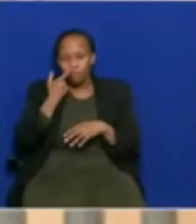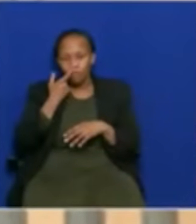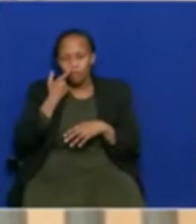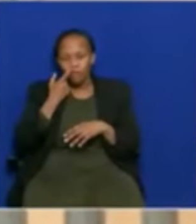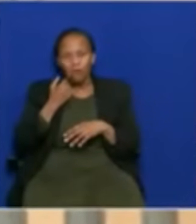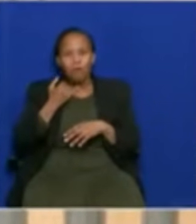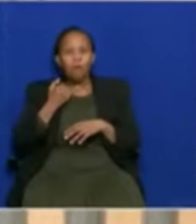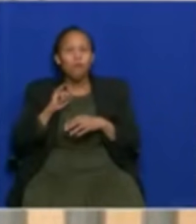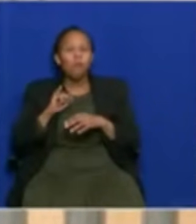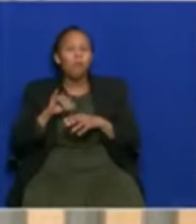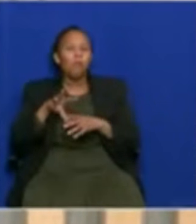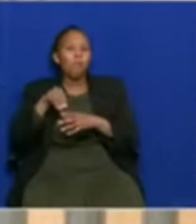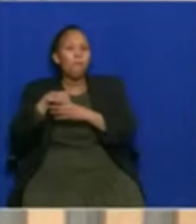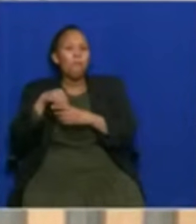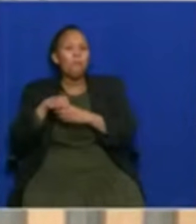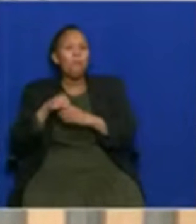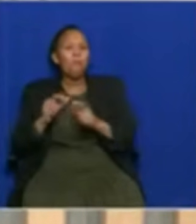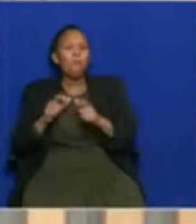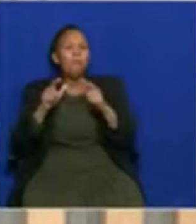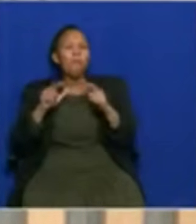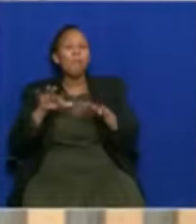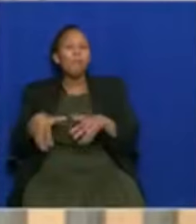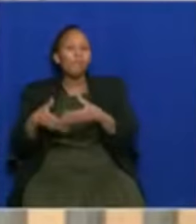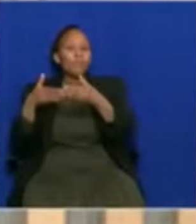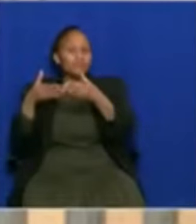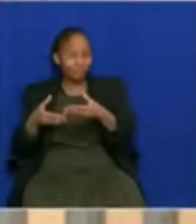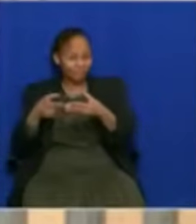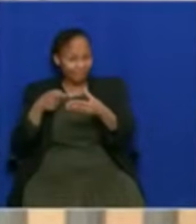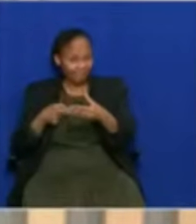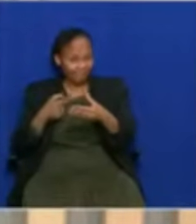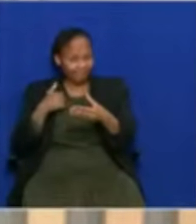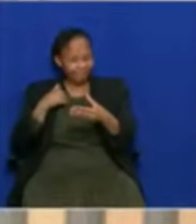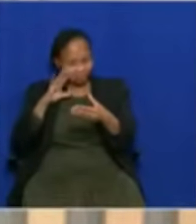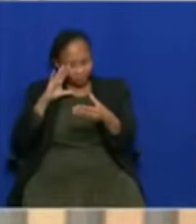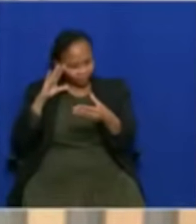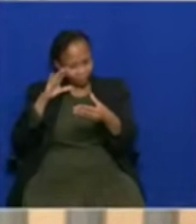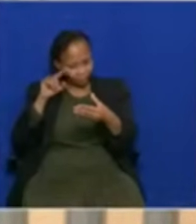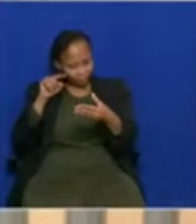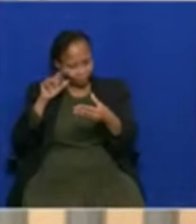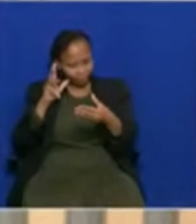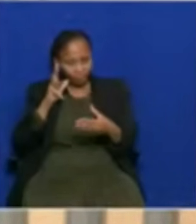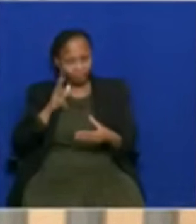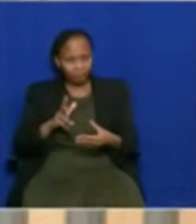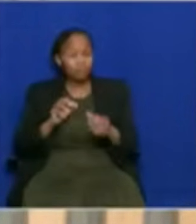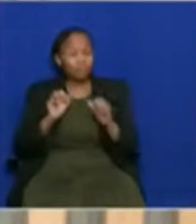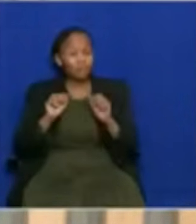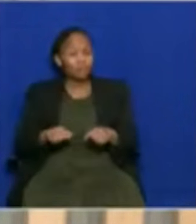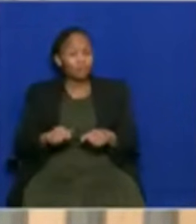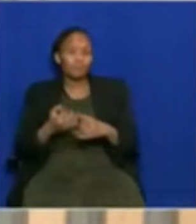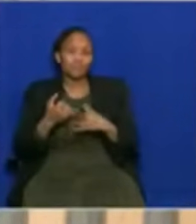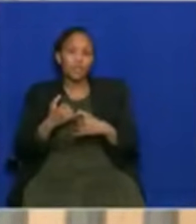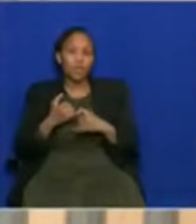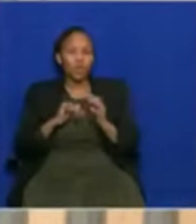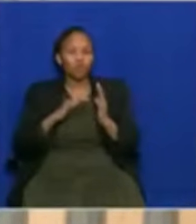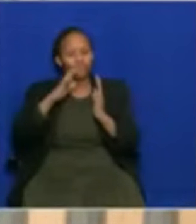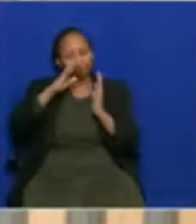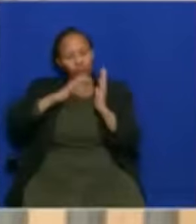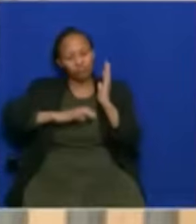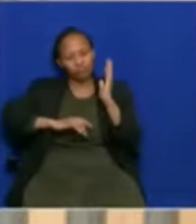I would like us to turn our attention to it. We have obtained a version of that file.